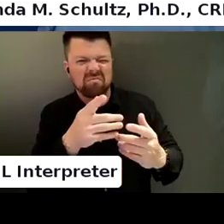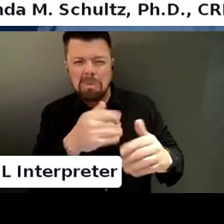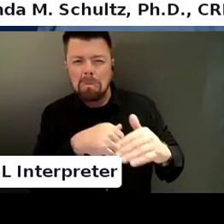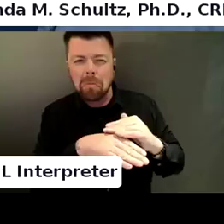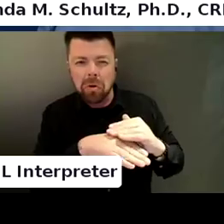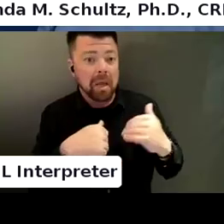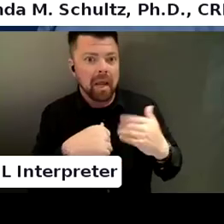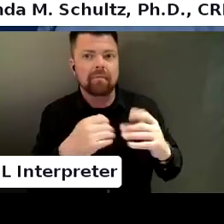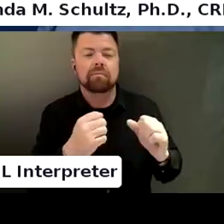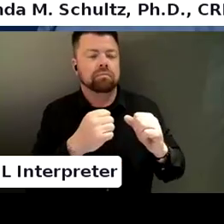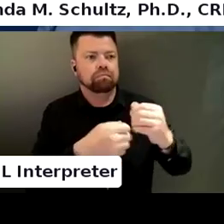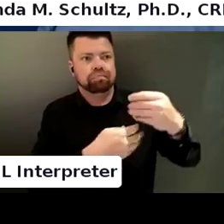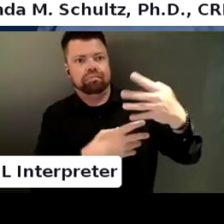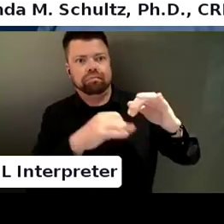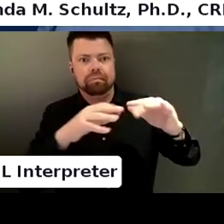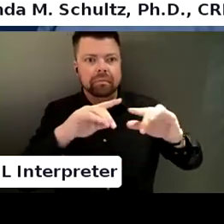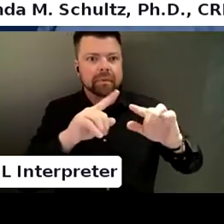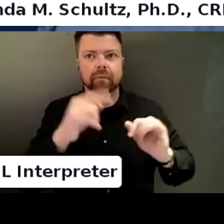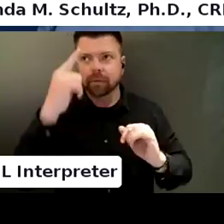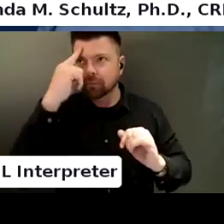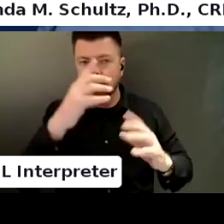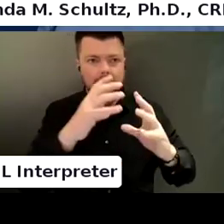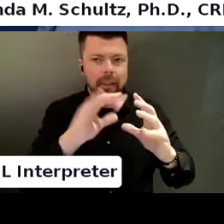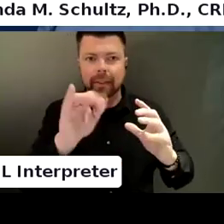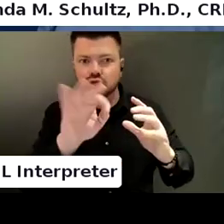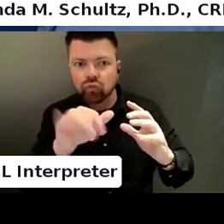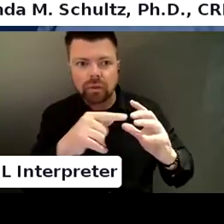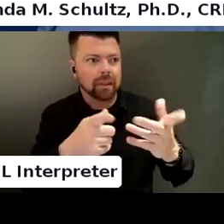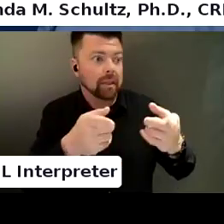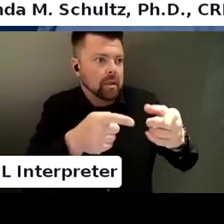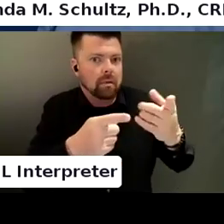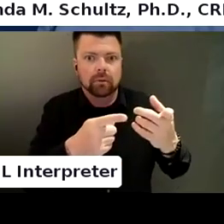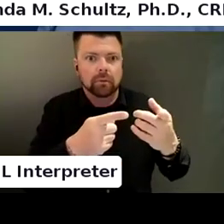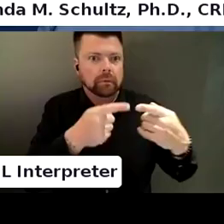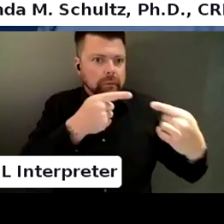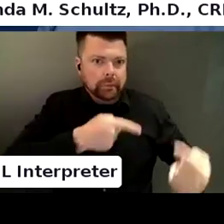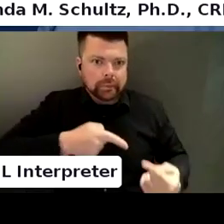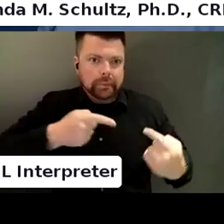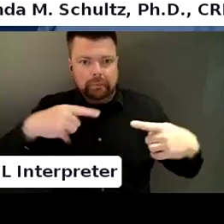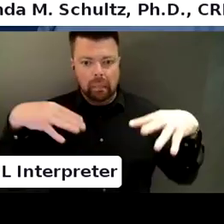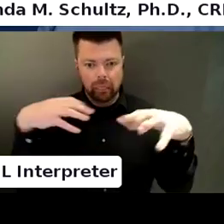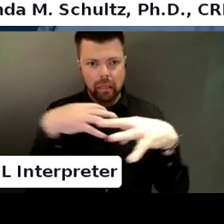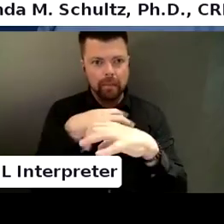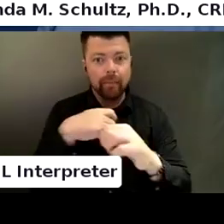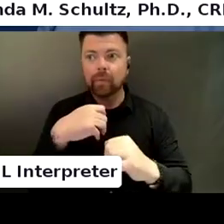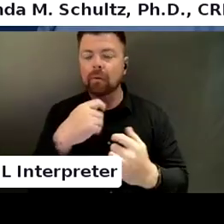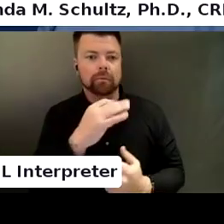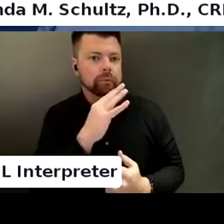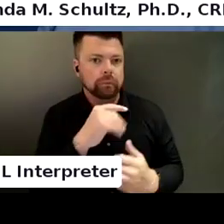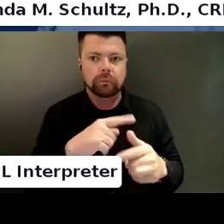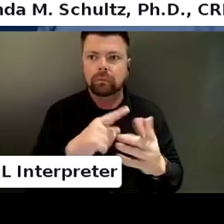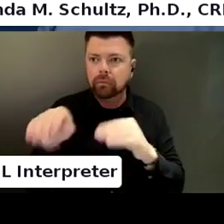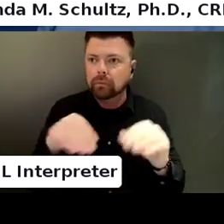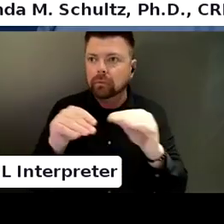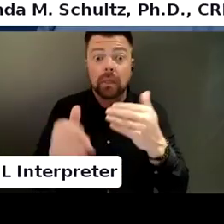injuries that lead to difficulty with either movement or speech. And the next generation of brain-computer interface research